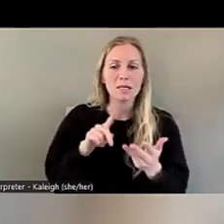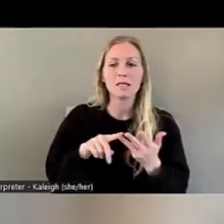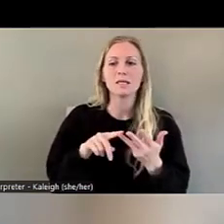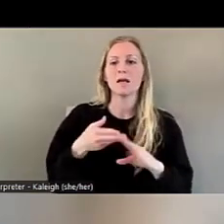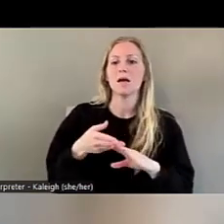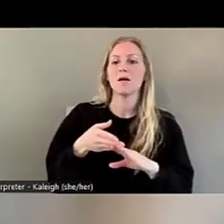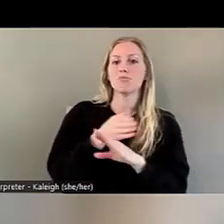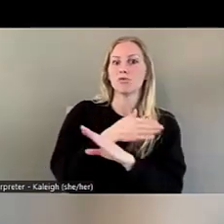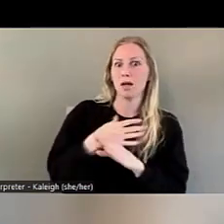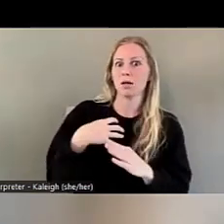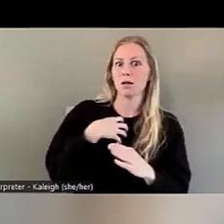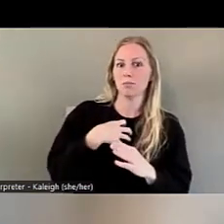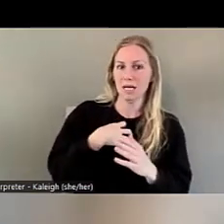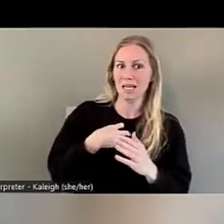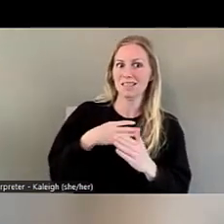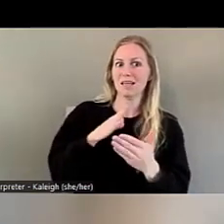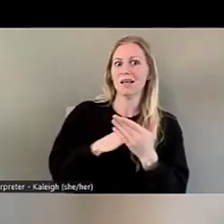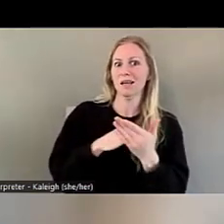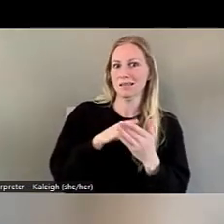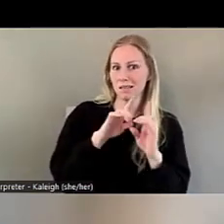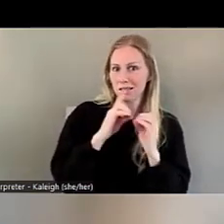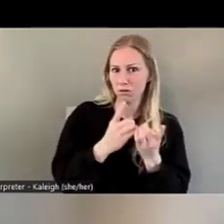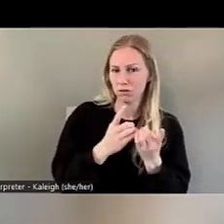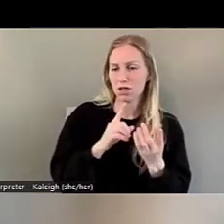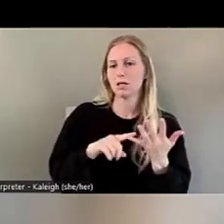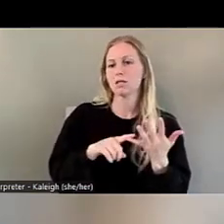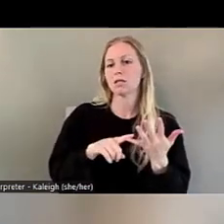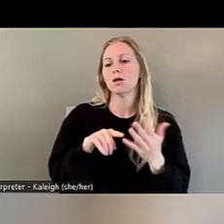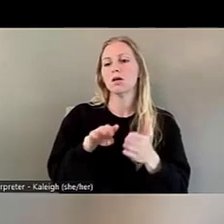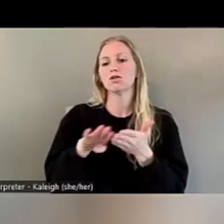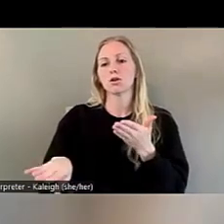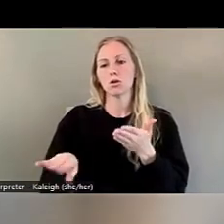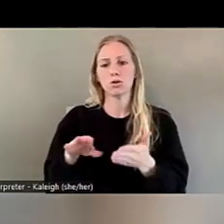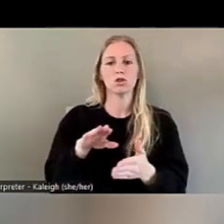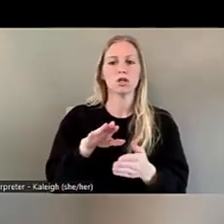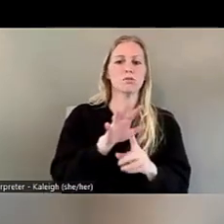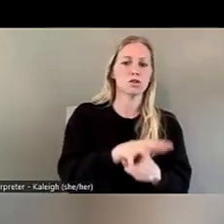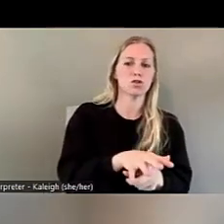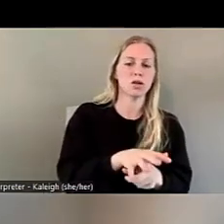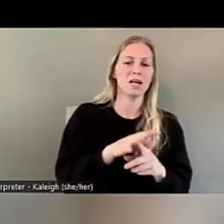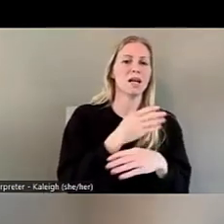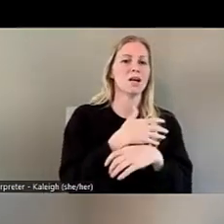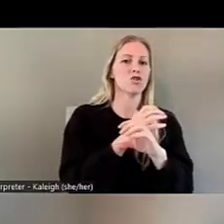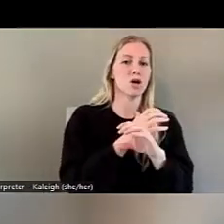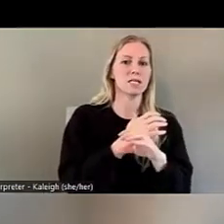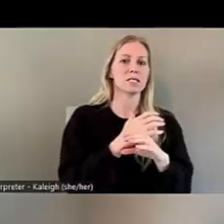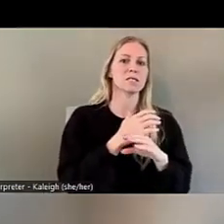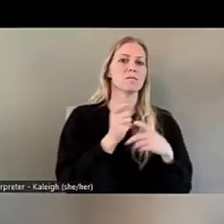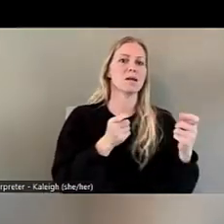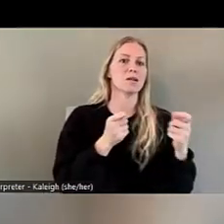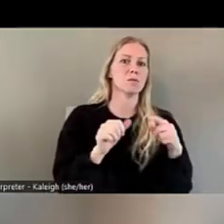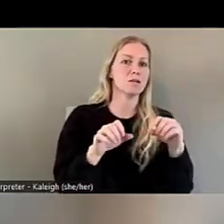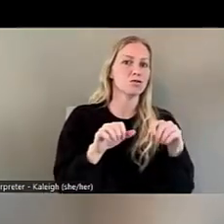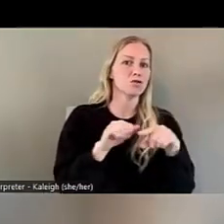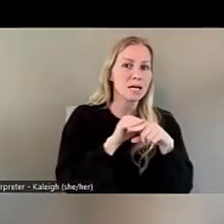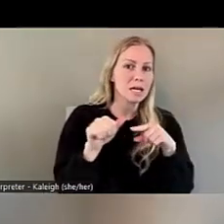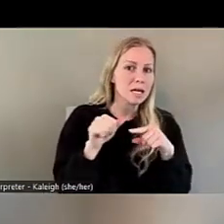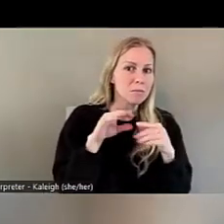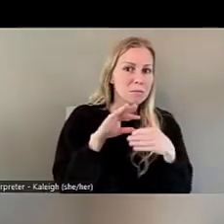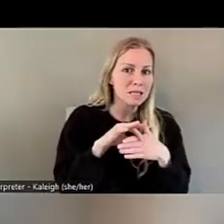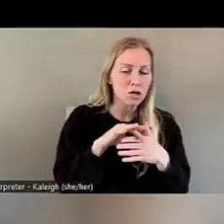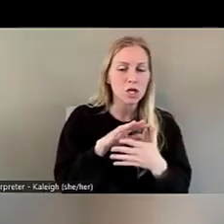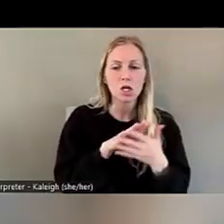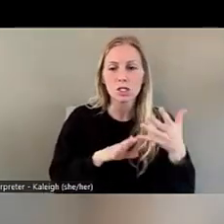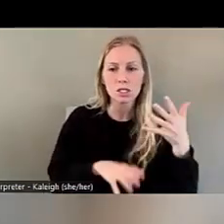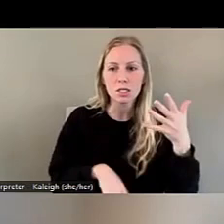restraint complaints against the district, seclusion, restraint, and crisis management training materials, more than